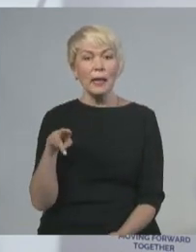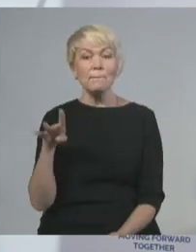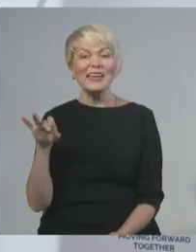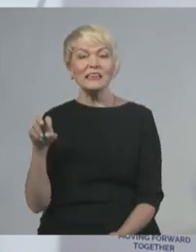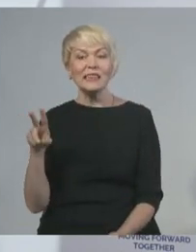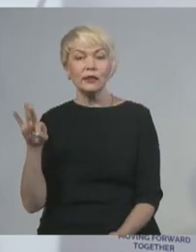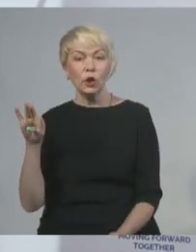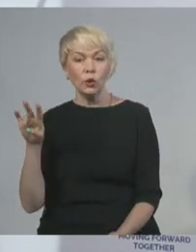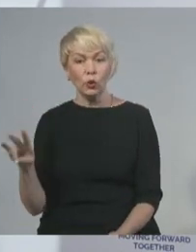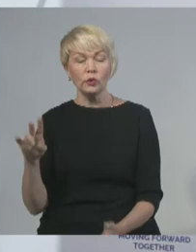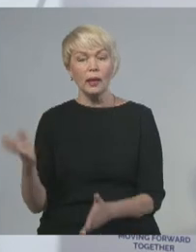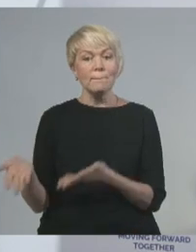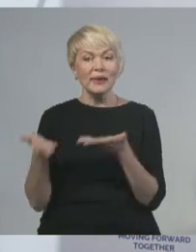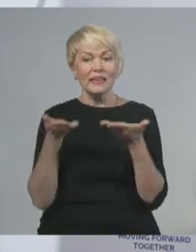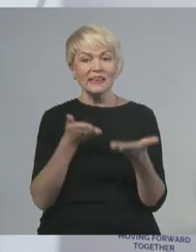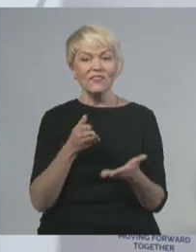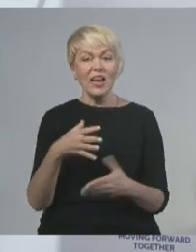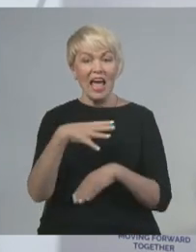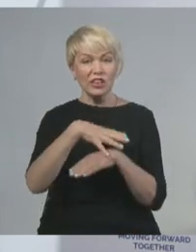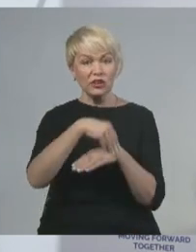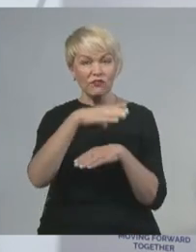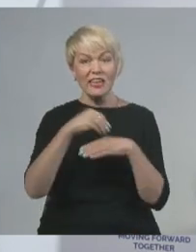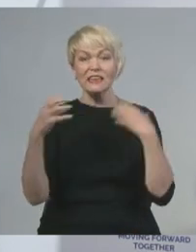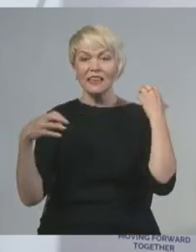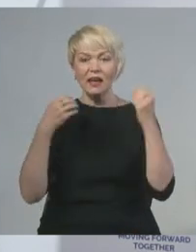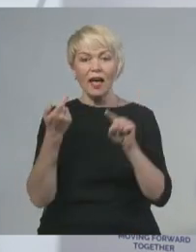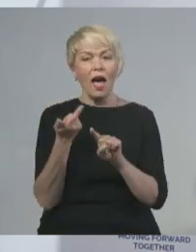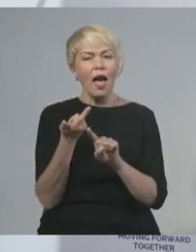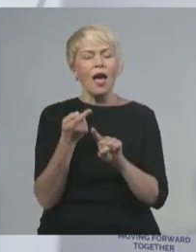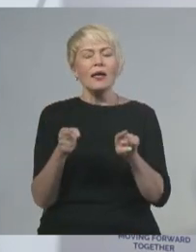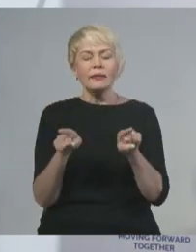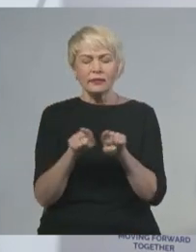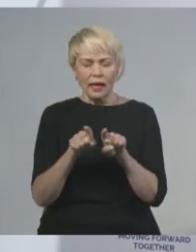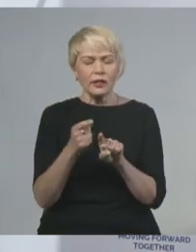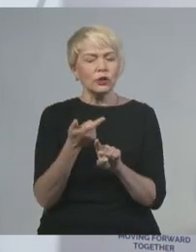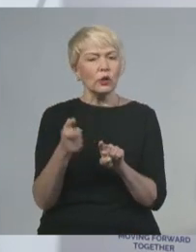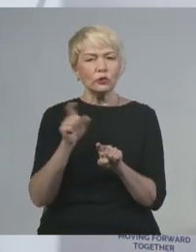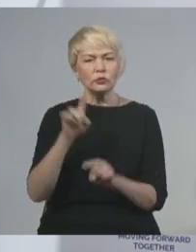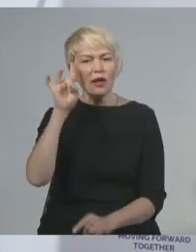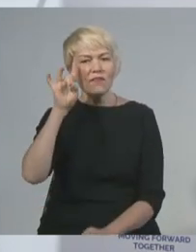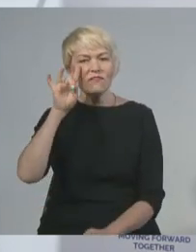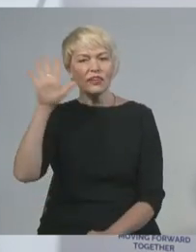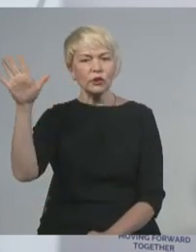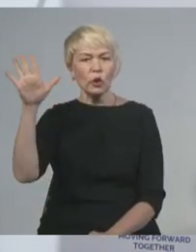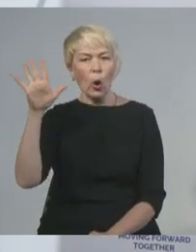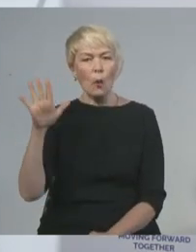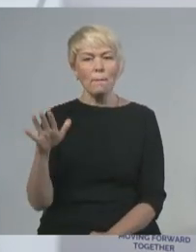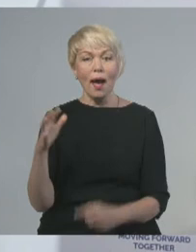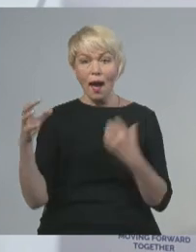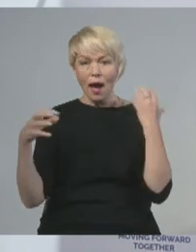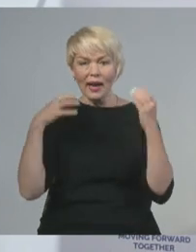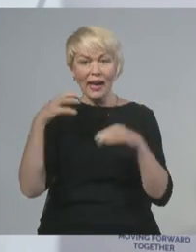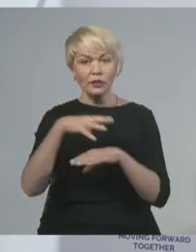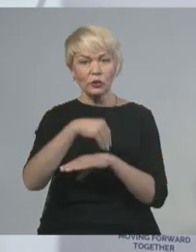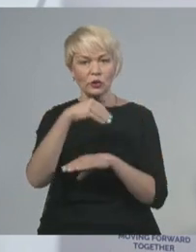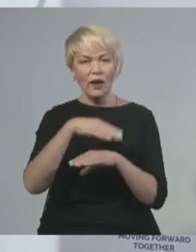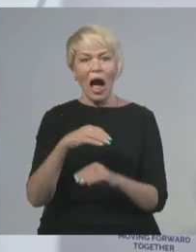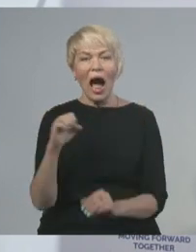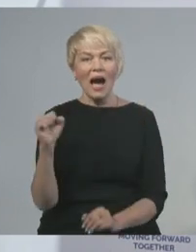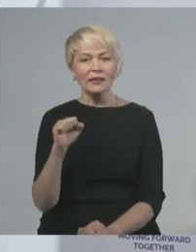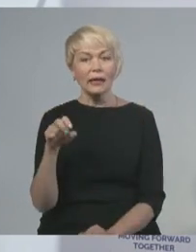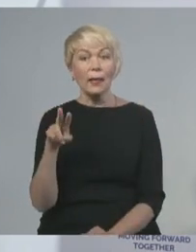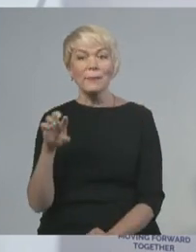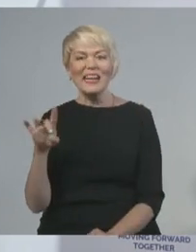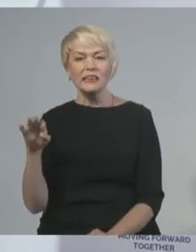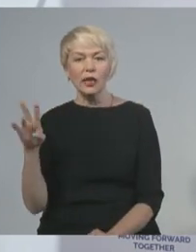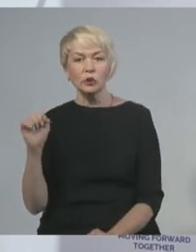also maria person lovren who uh represents swedish radio a very famous